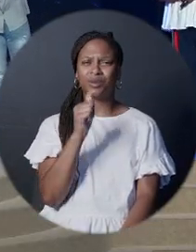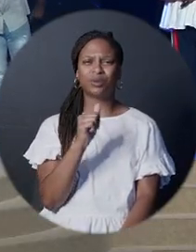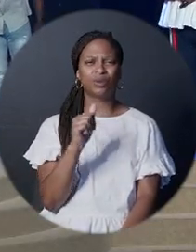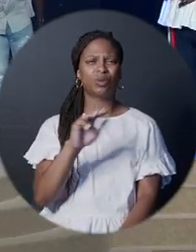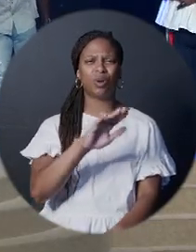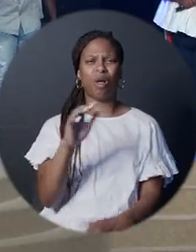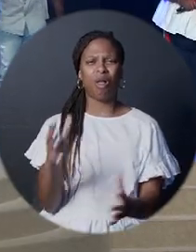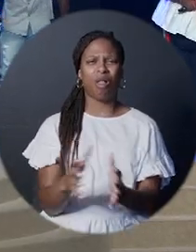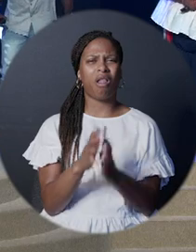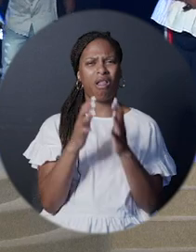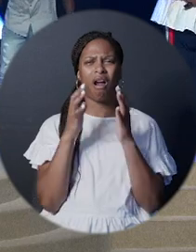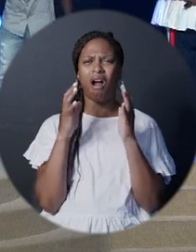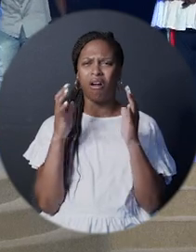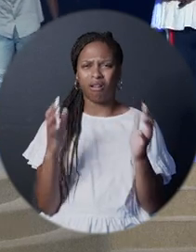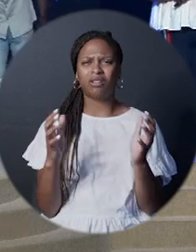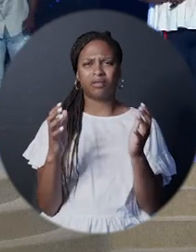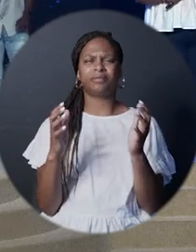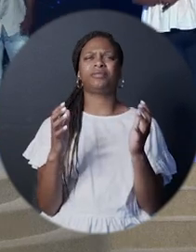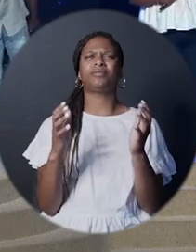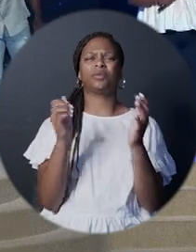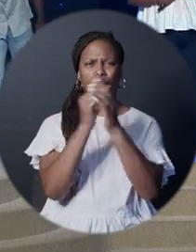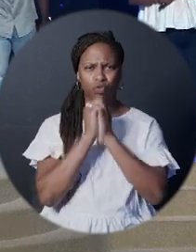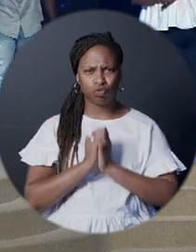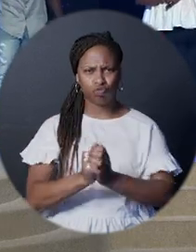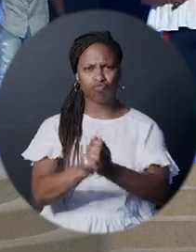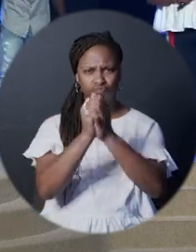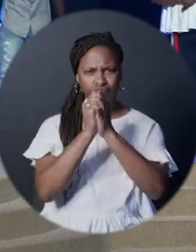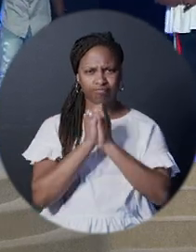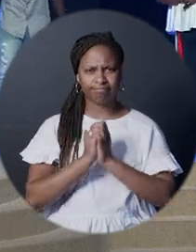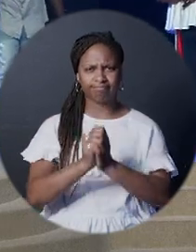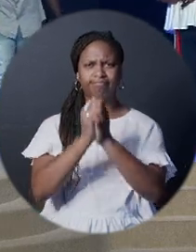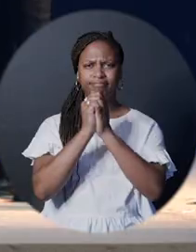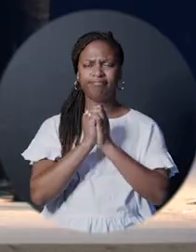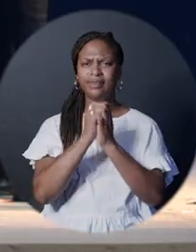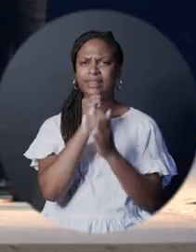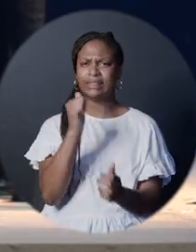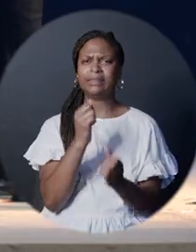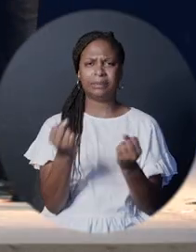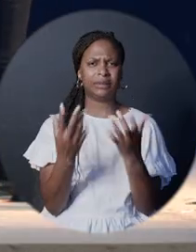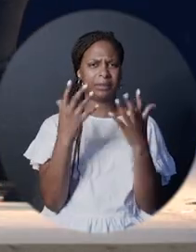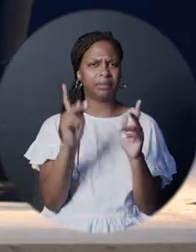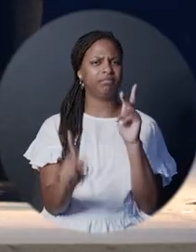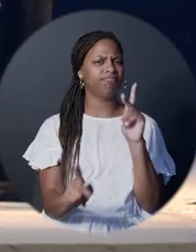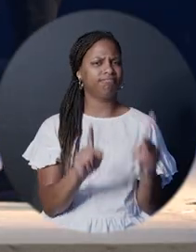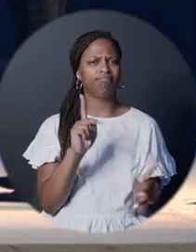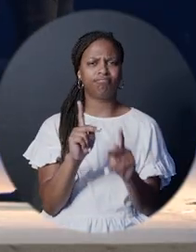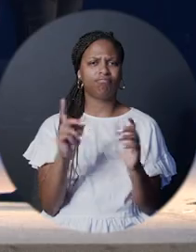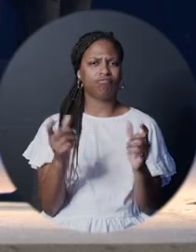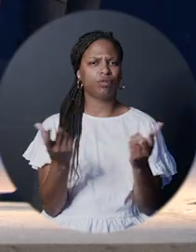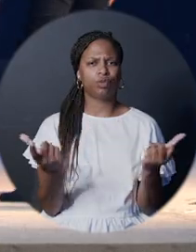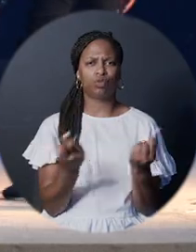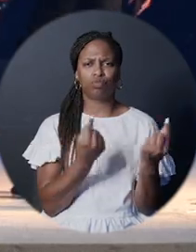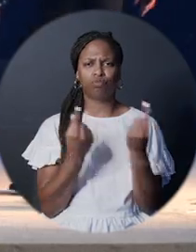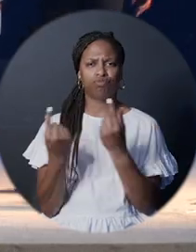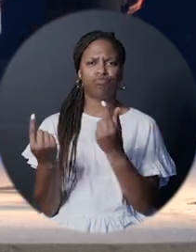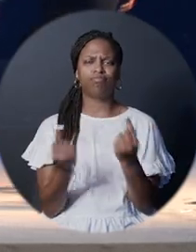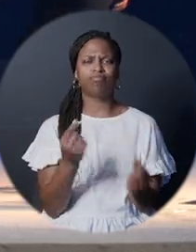You know, it don't take a whole lot to worship Him. It doesn't take a whole lot of people to do it.